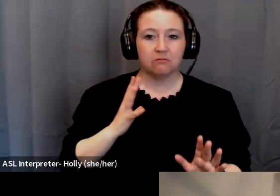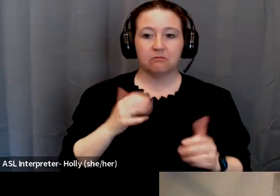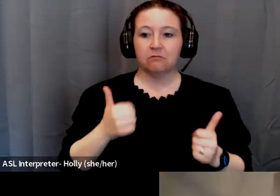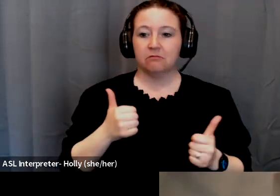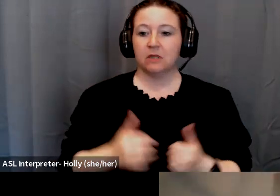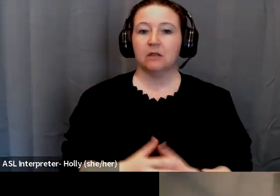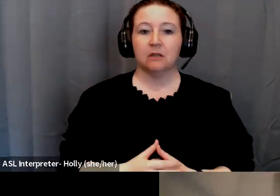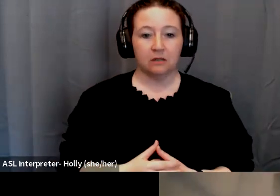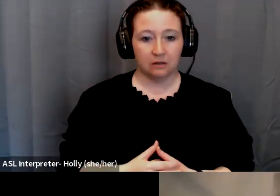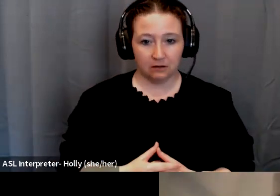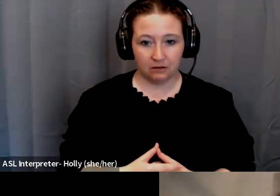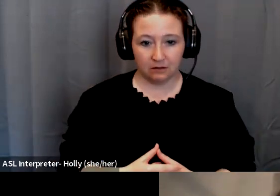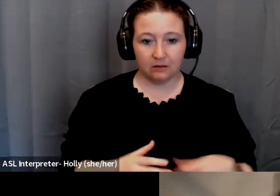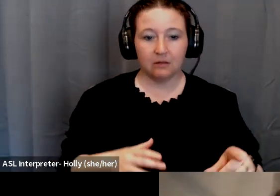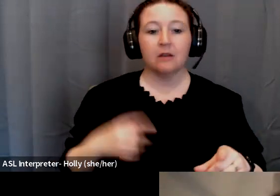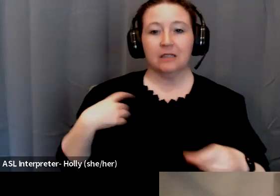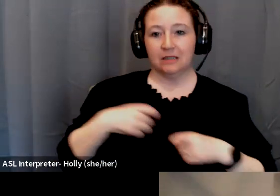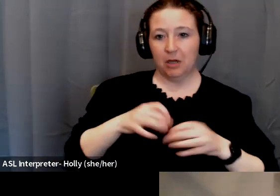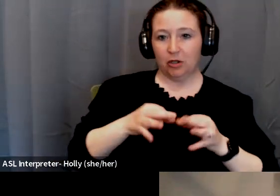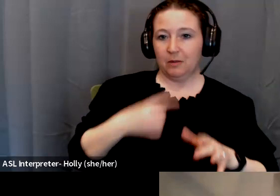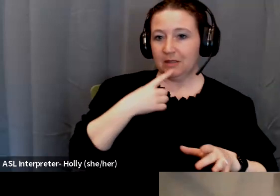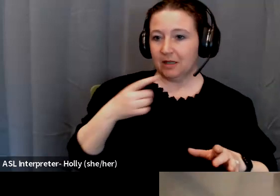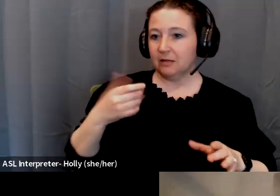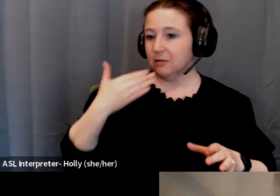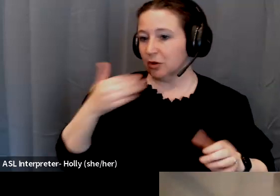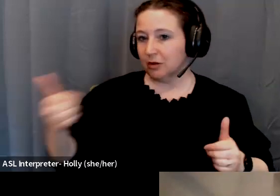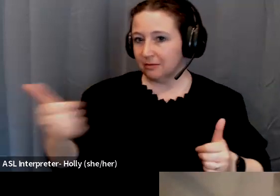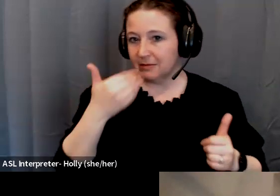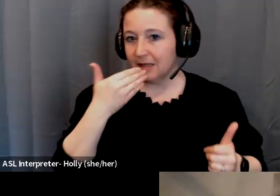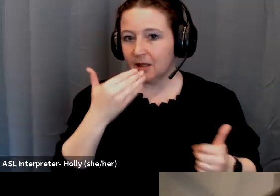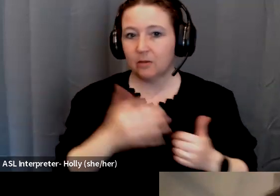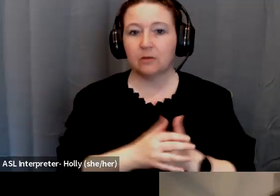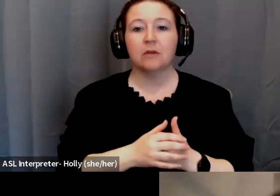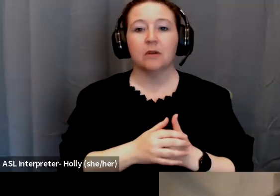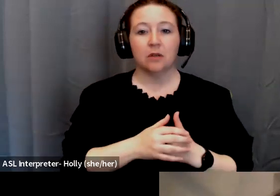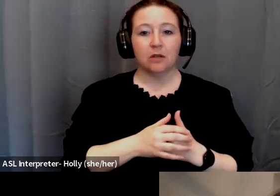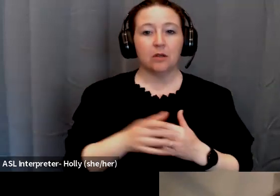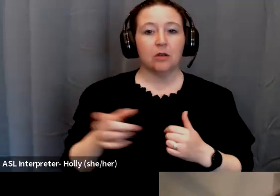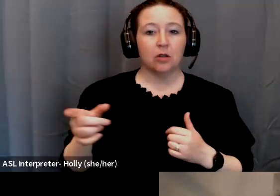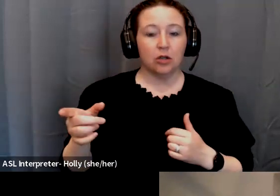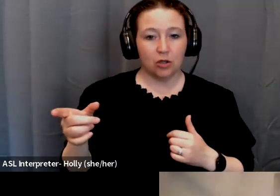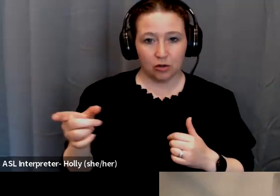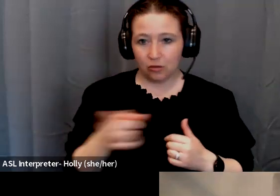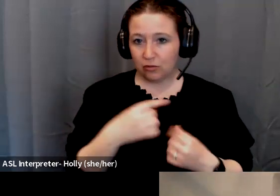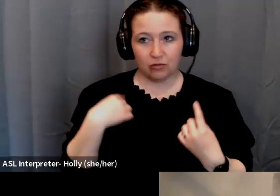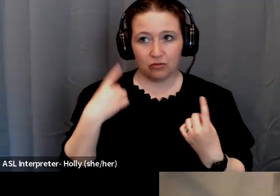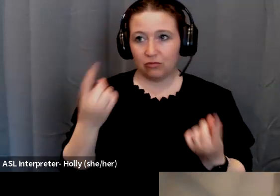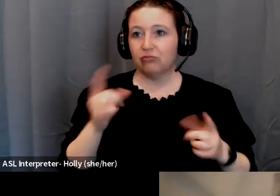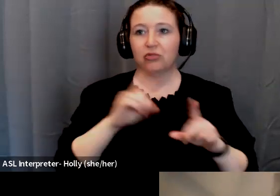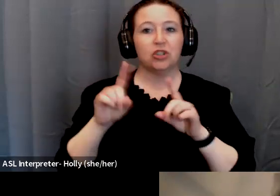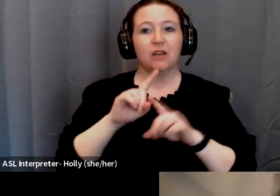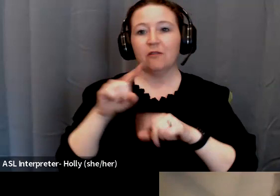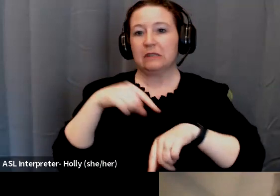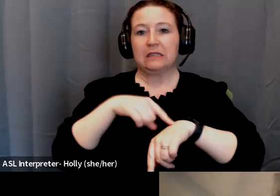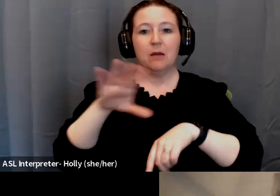So you have all, I am sure, at various other points of your life, maybe related